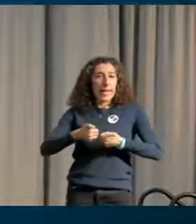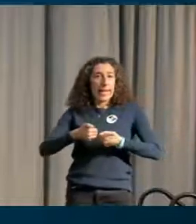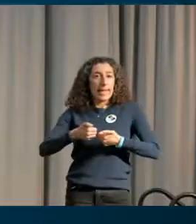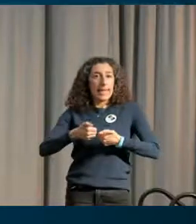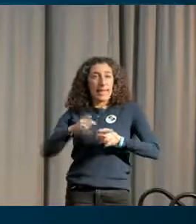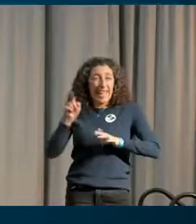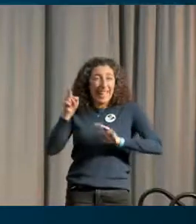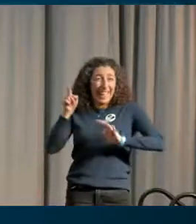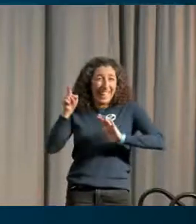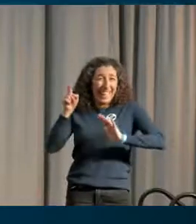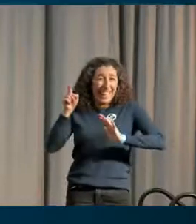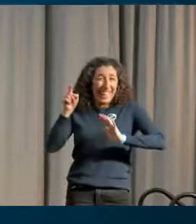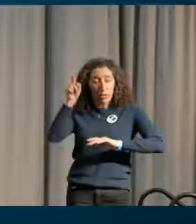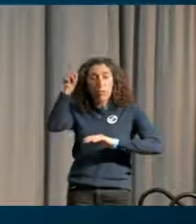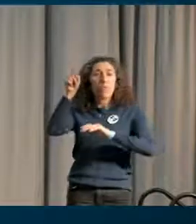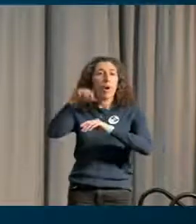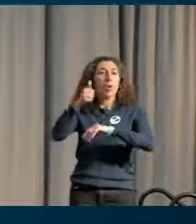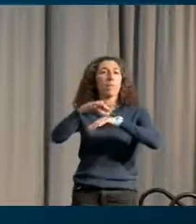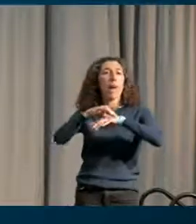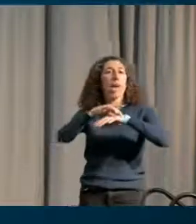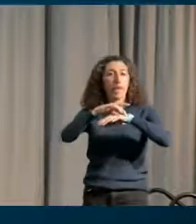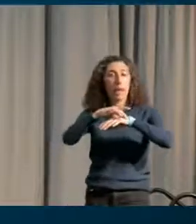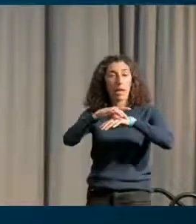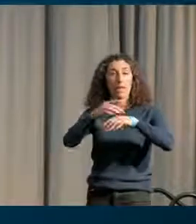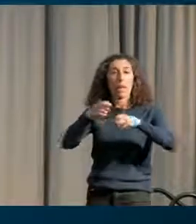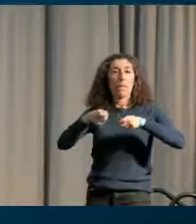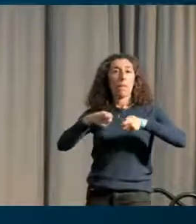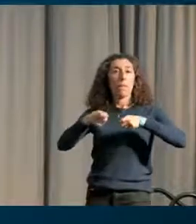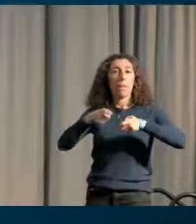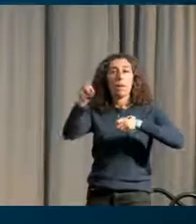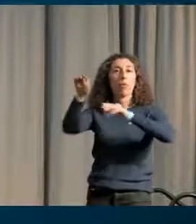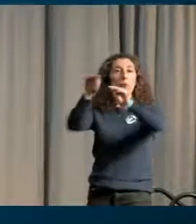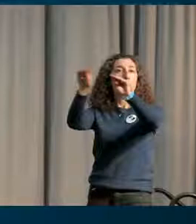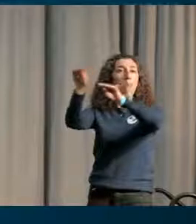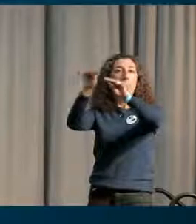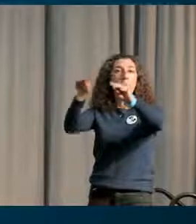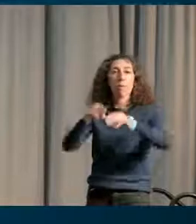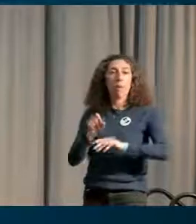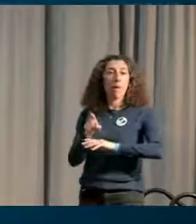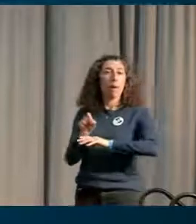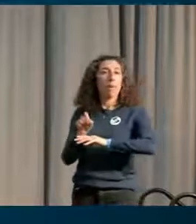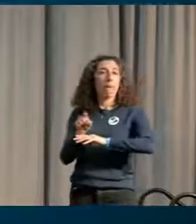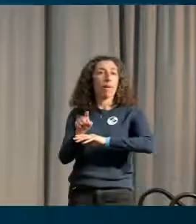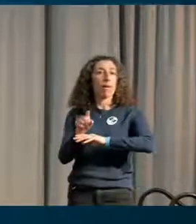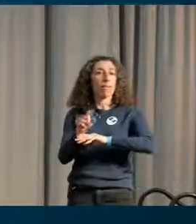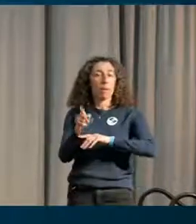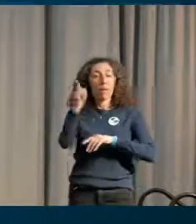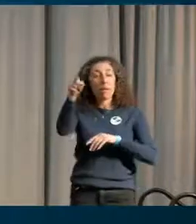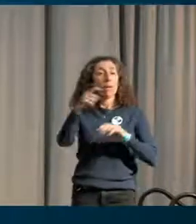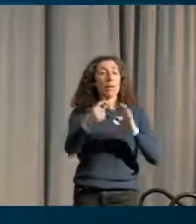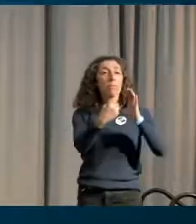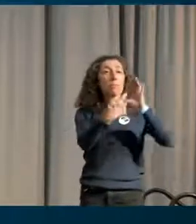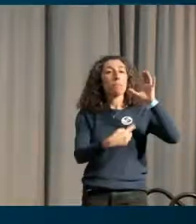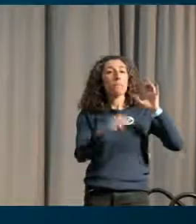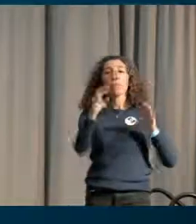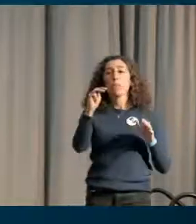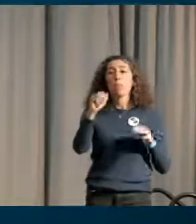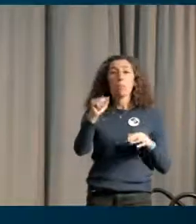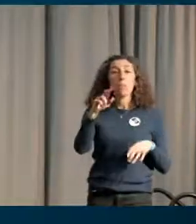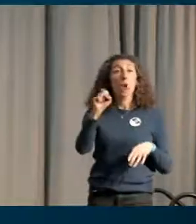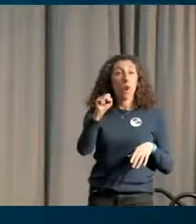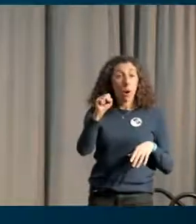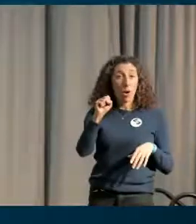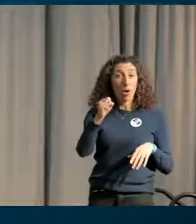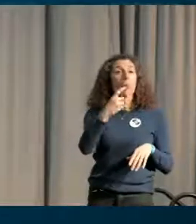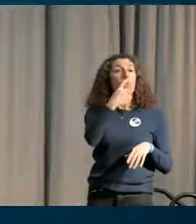because the planet that the Ingenuity is flying on is Mars, and Mars has an atmosphere, but it's not as great of an